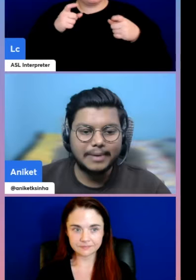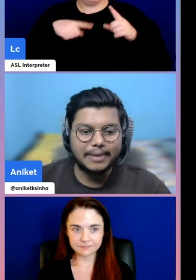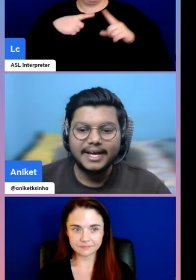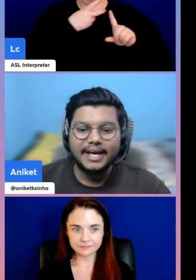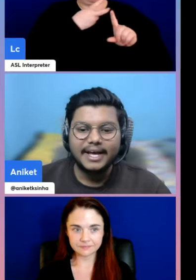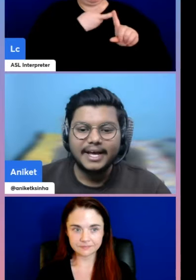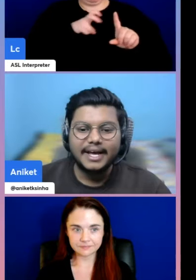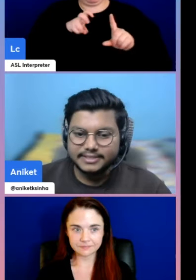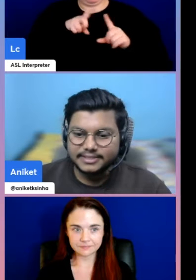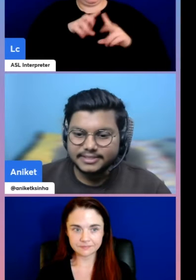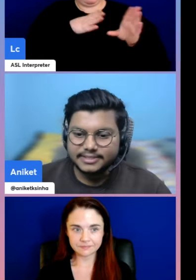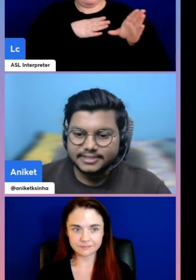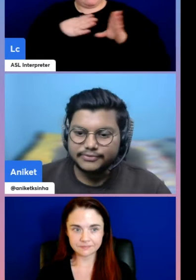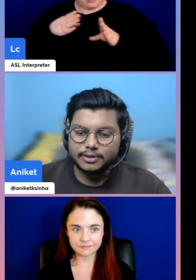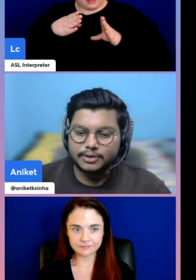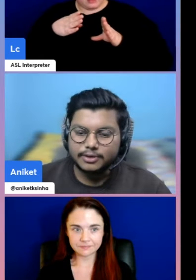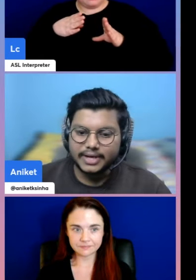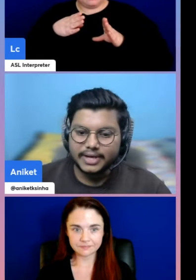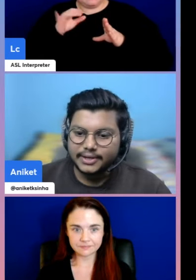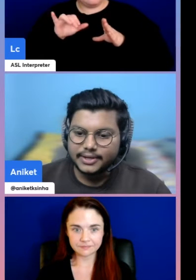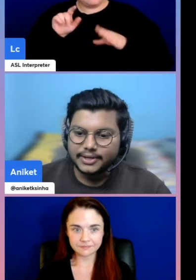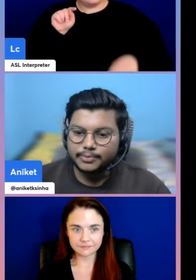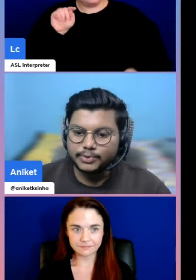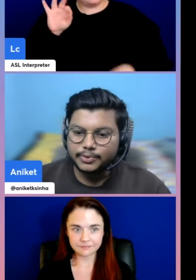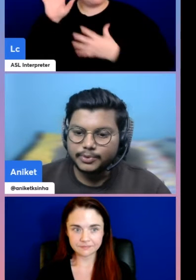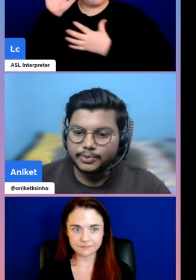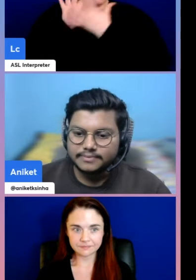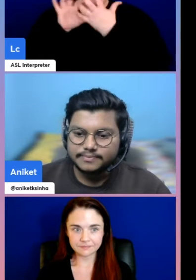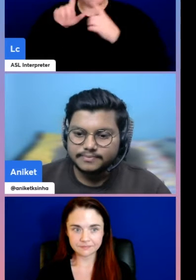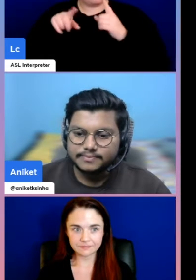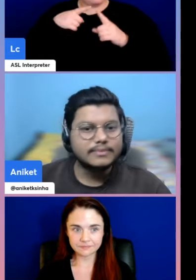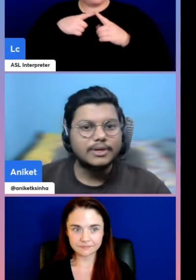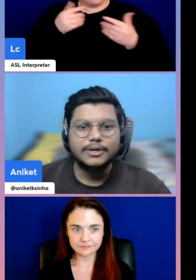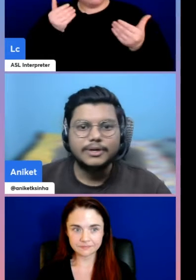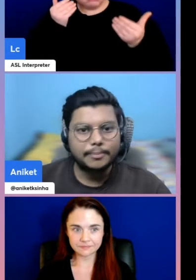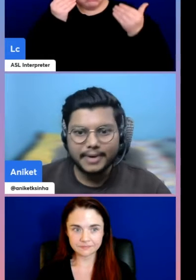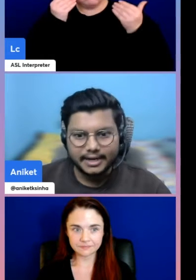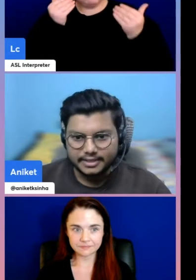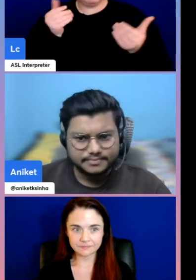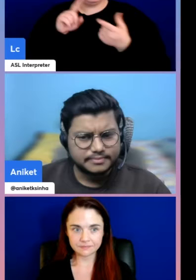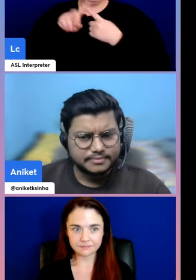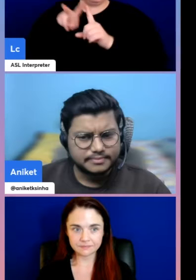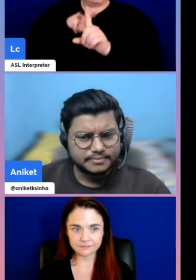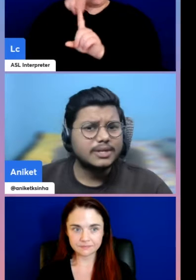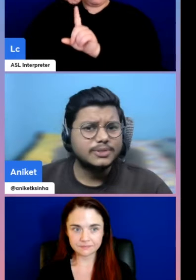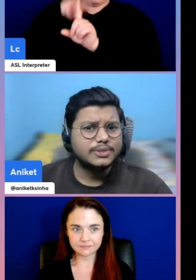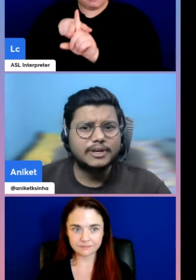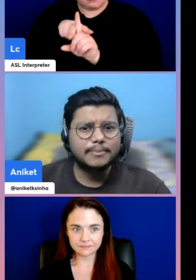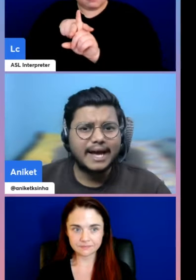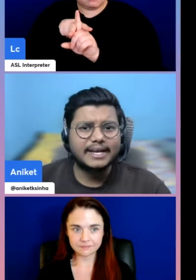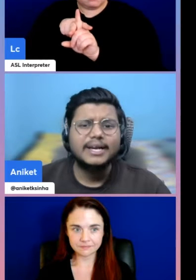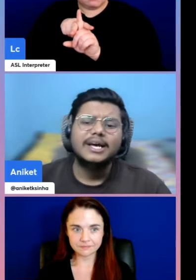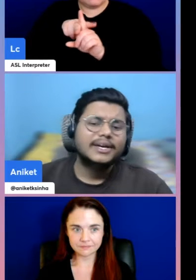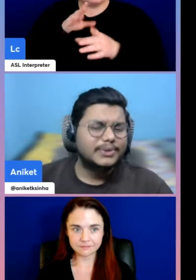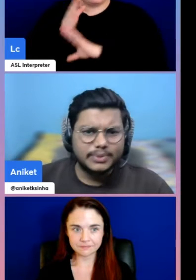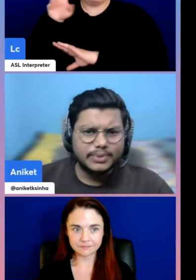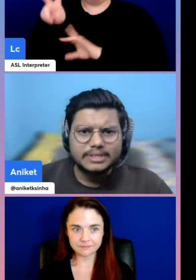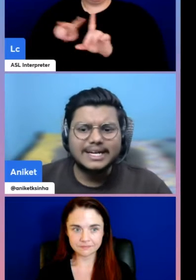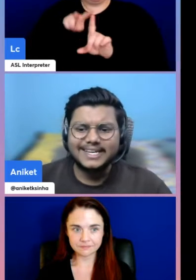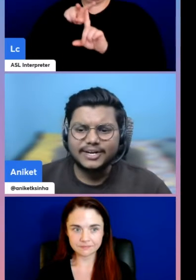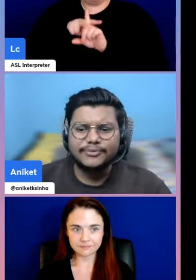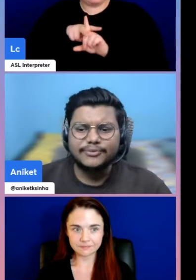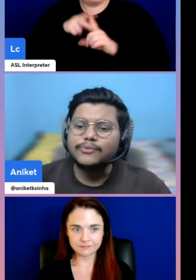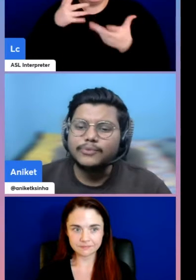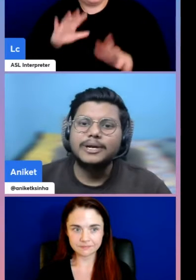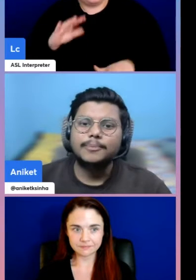plan. This is over the Terraform cloud, and you are moving ahead to apply it. So after applying, you know